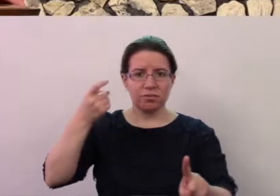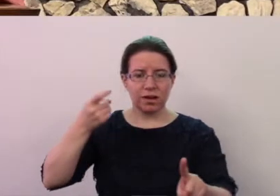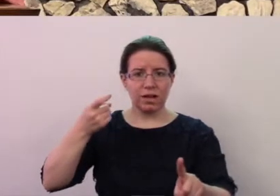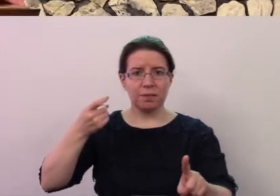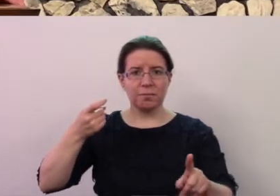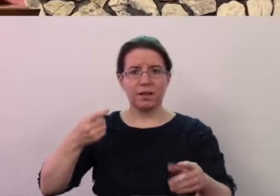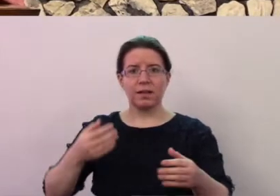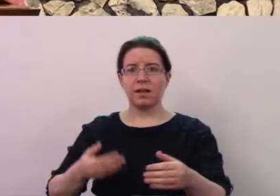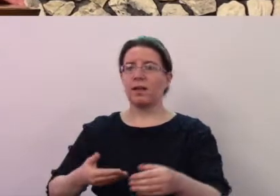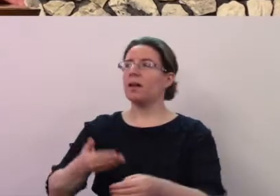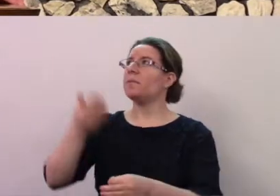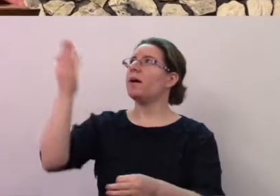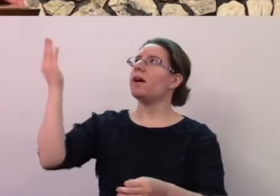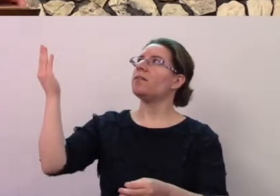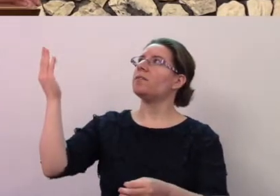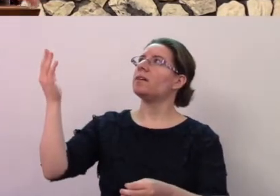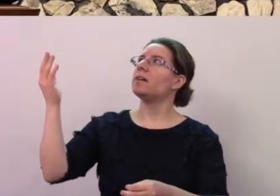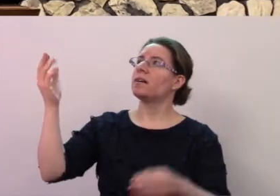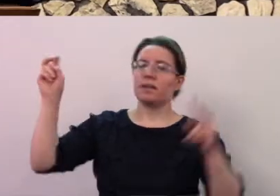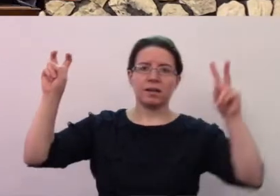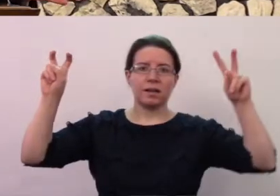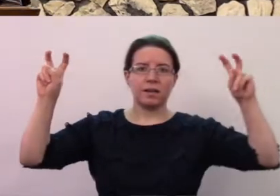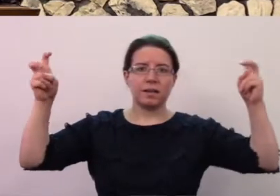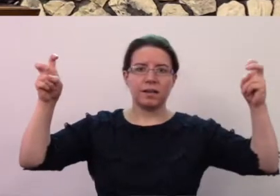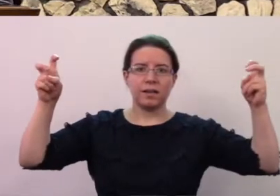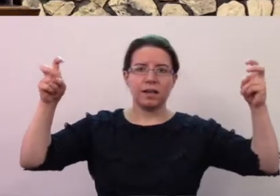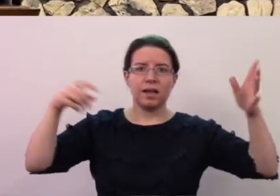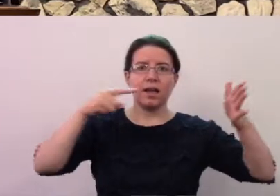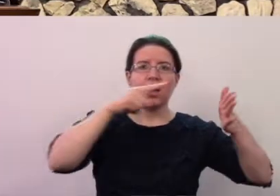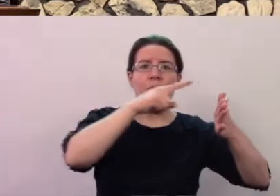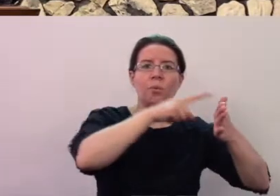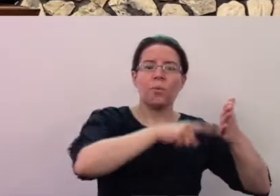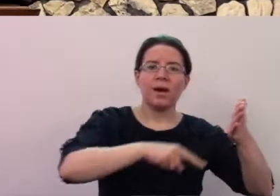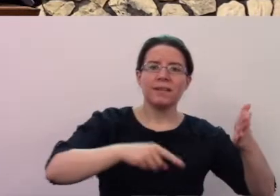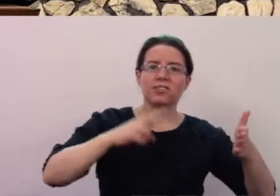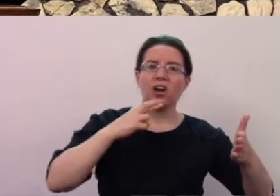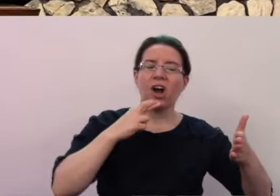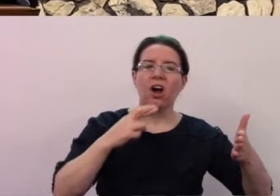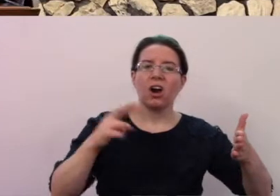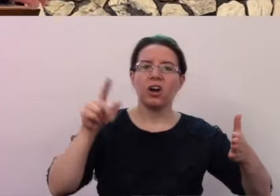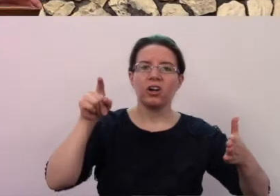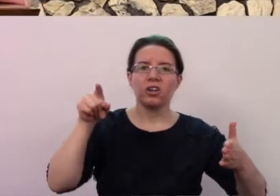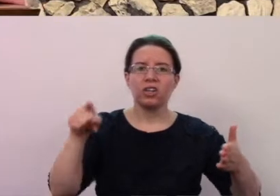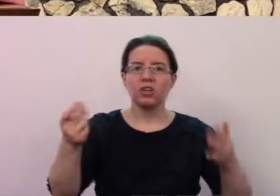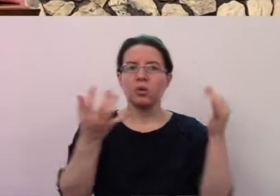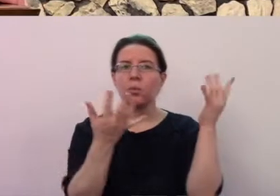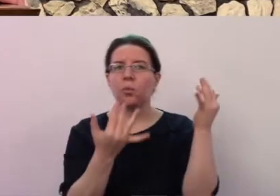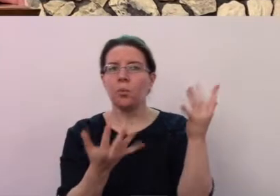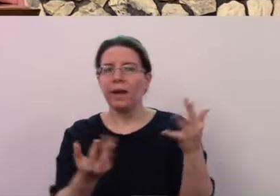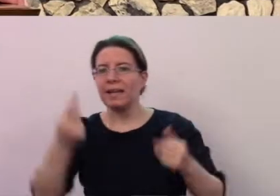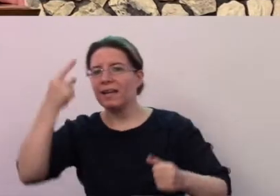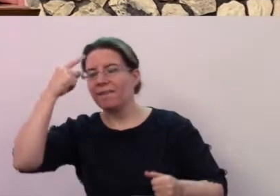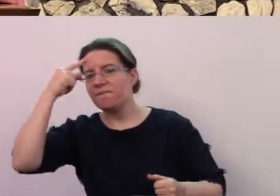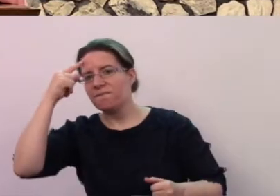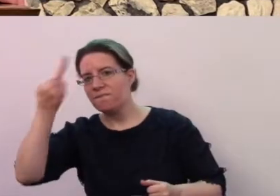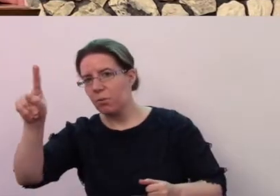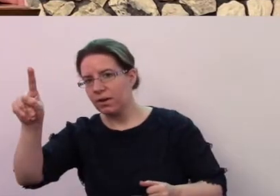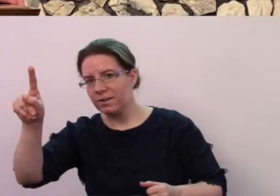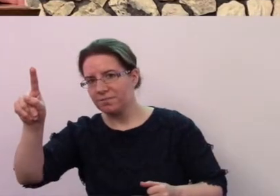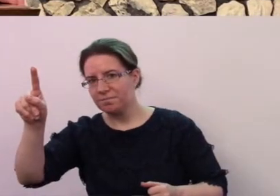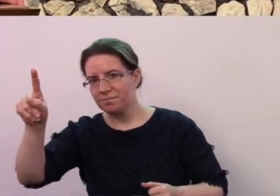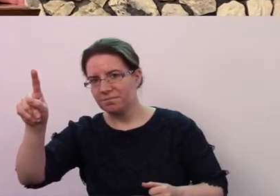is no, this is the title of my message today. What are you waiting for?